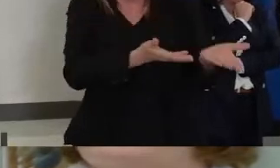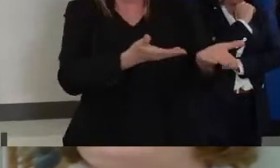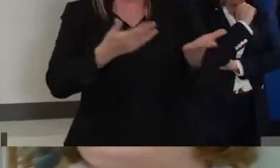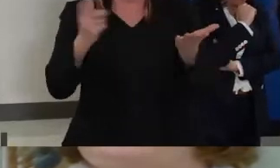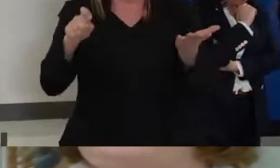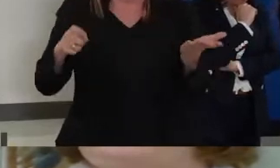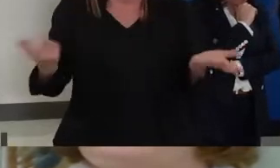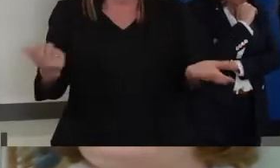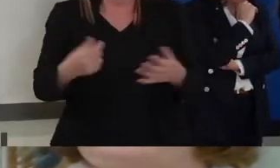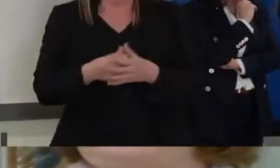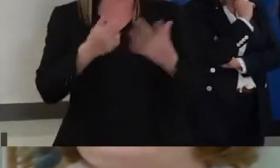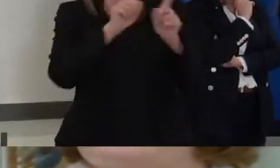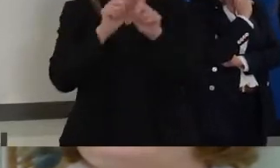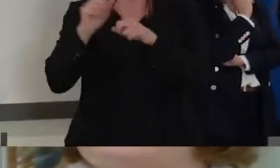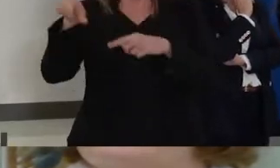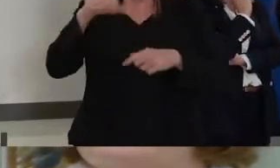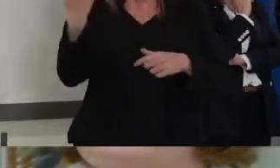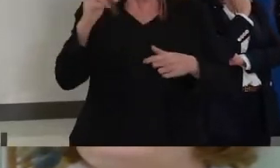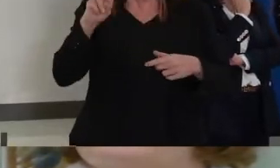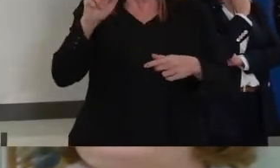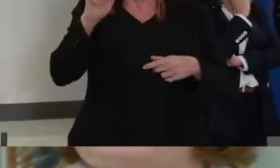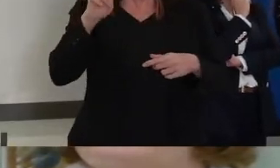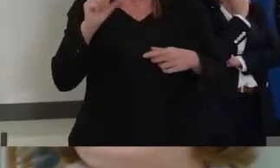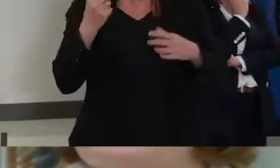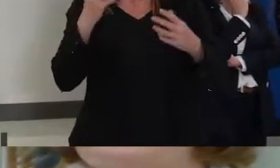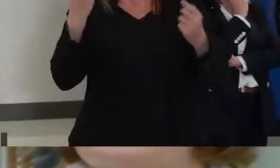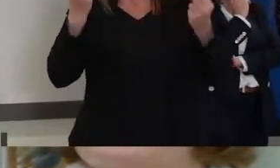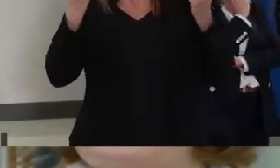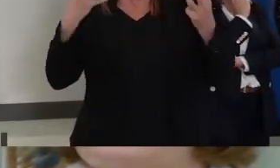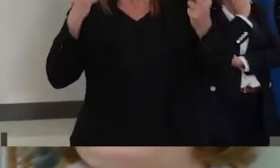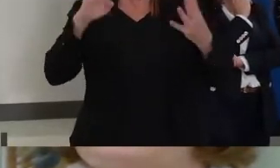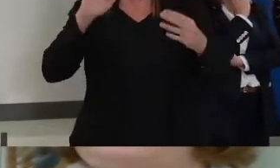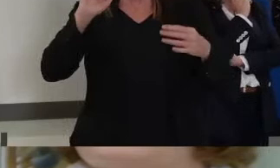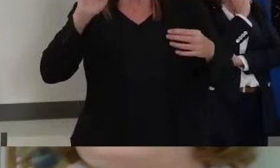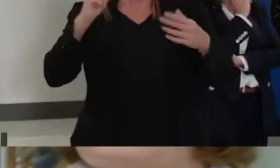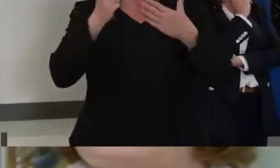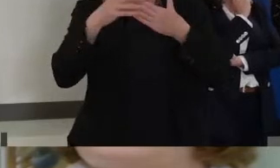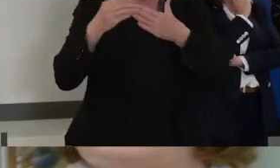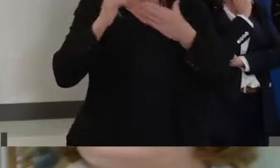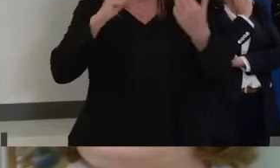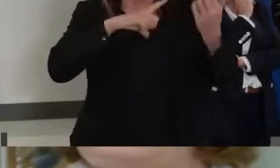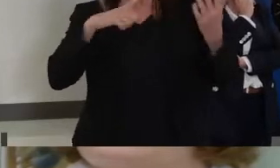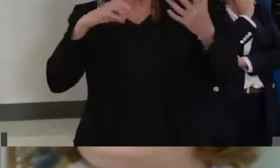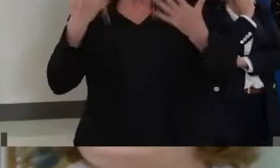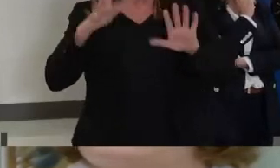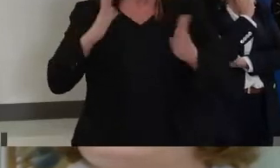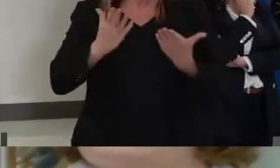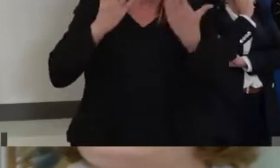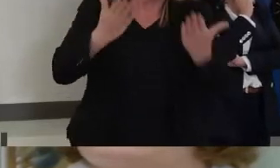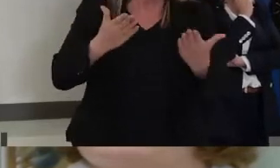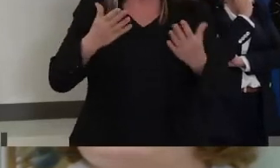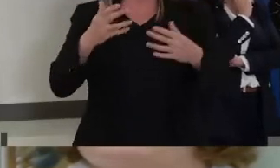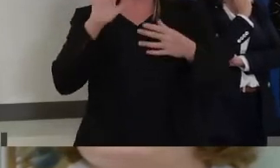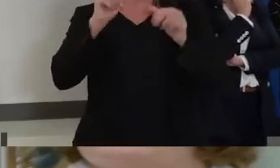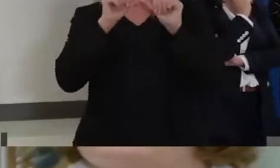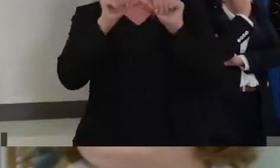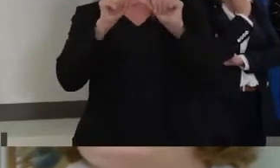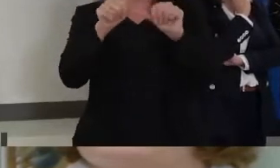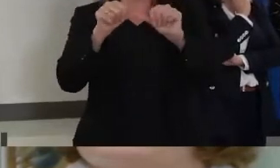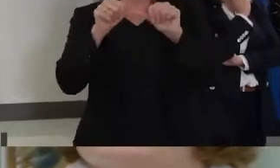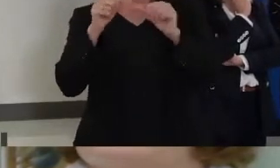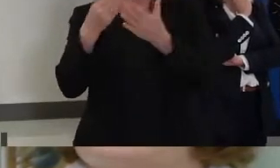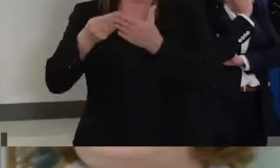of the resources, obviously the billions of dollars that the administration, the legislature have put forward, the ongoing source of